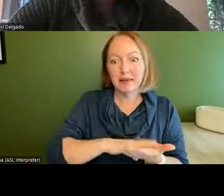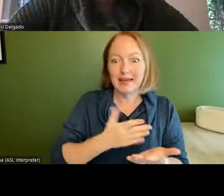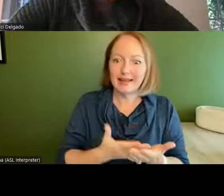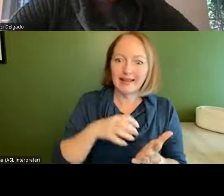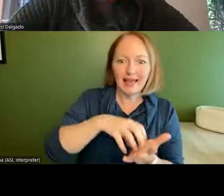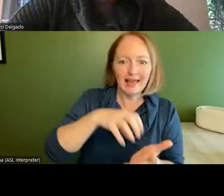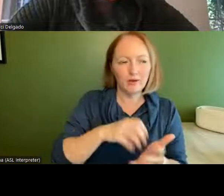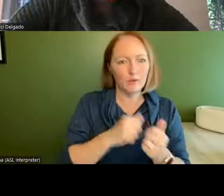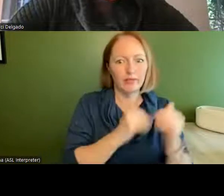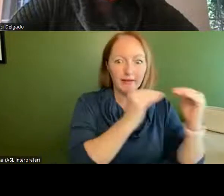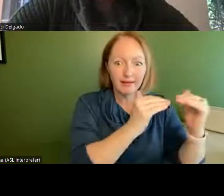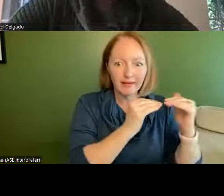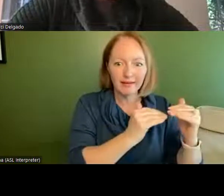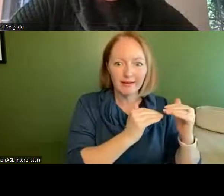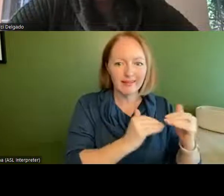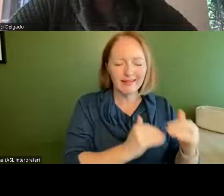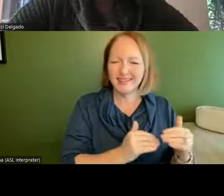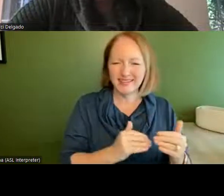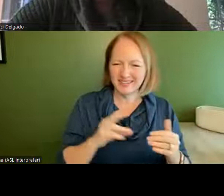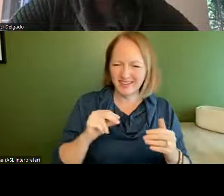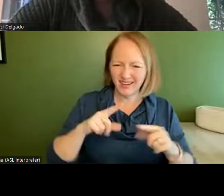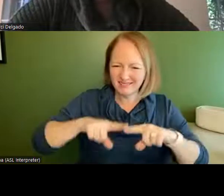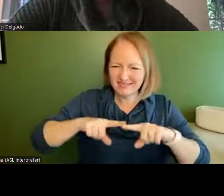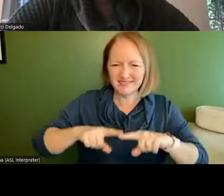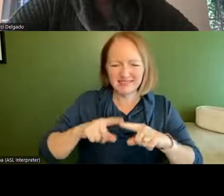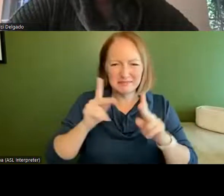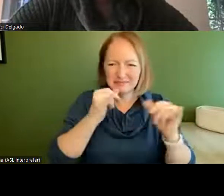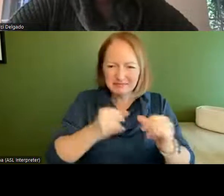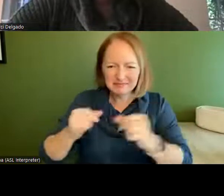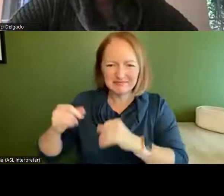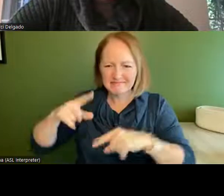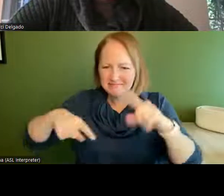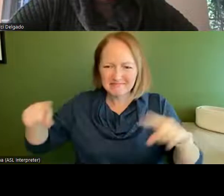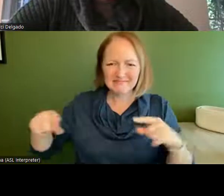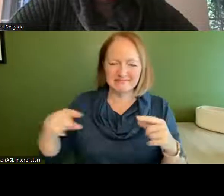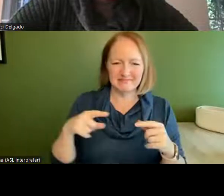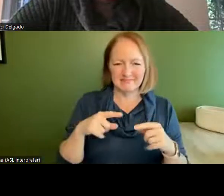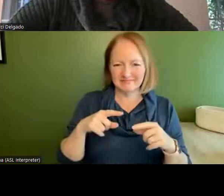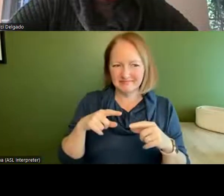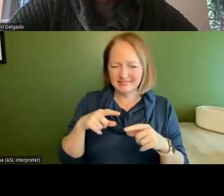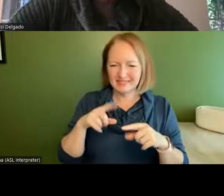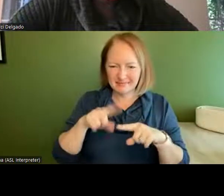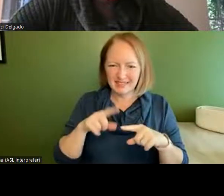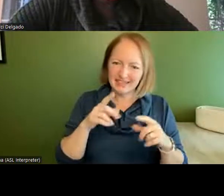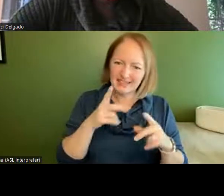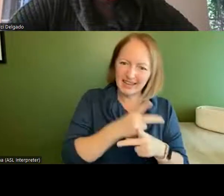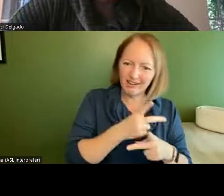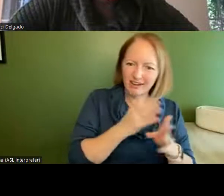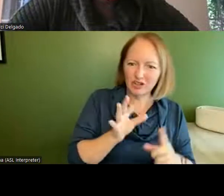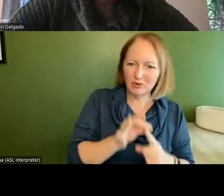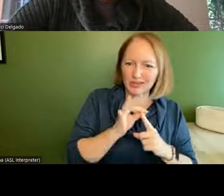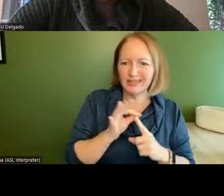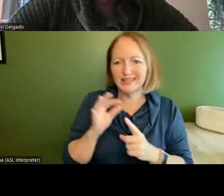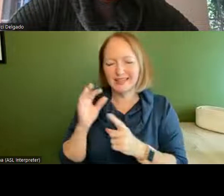instruction book that you can just follow. You're talking about individual personalities on the caregiver and the client side. And